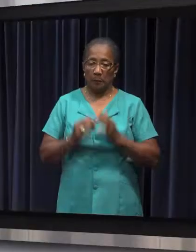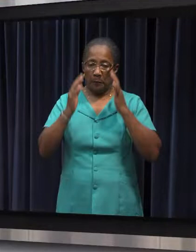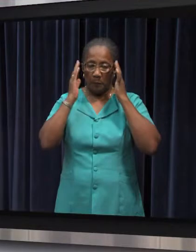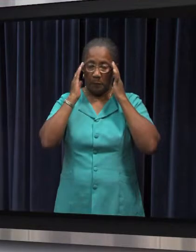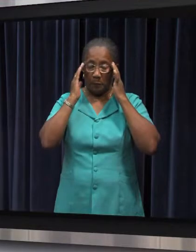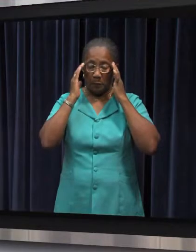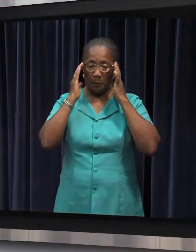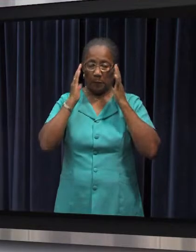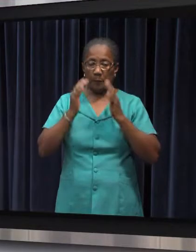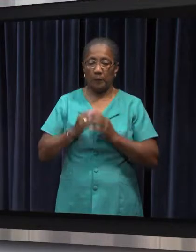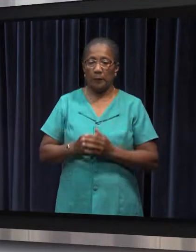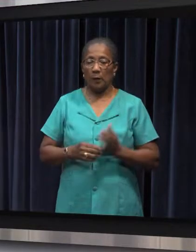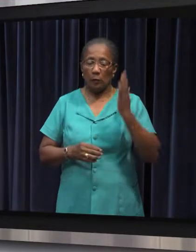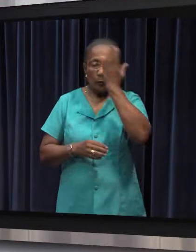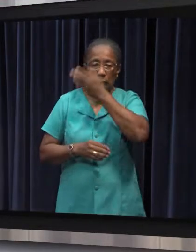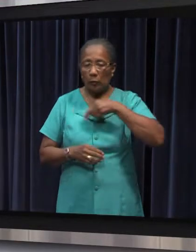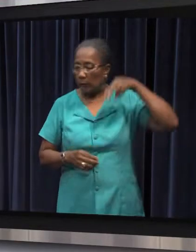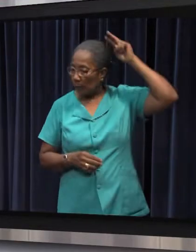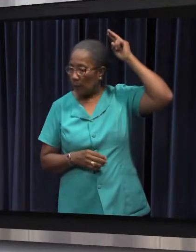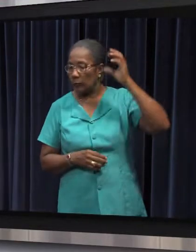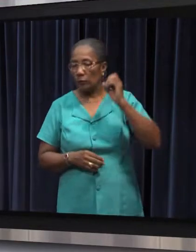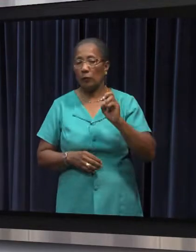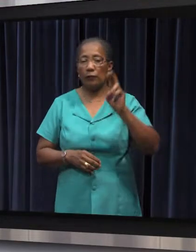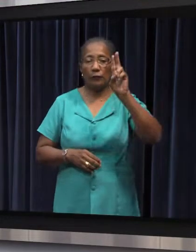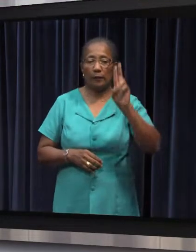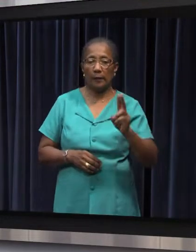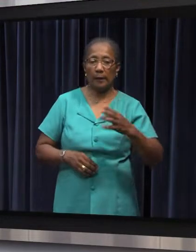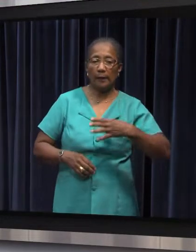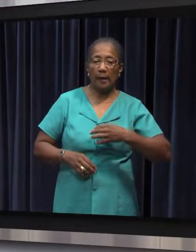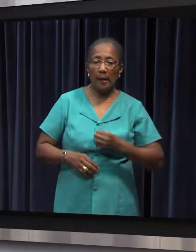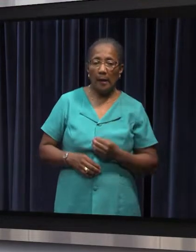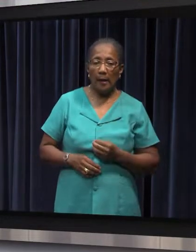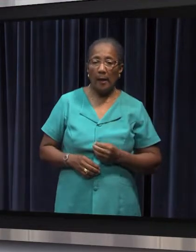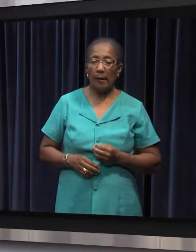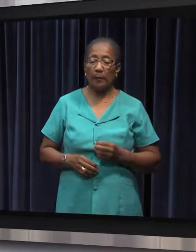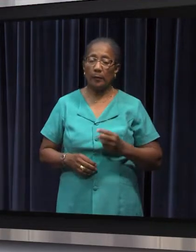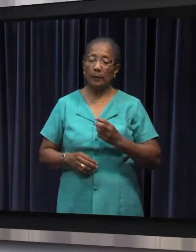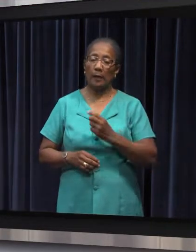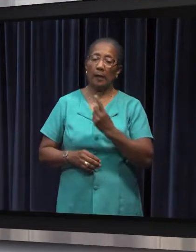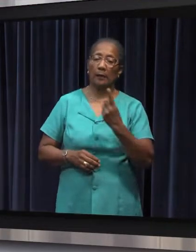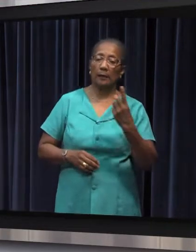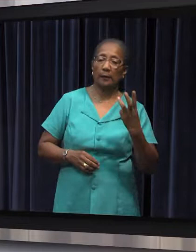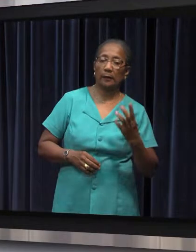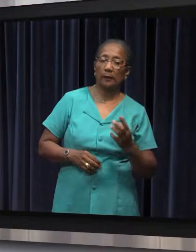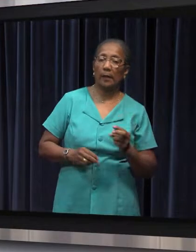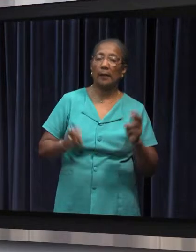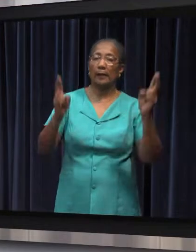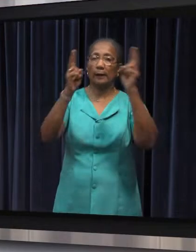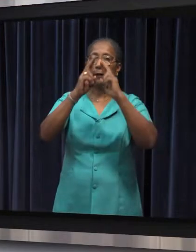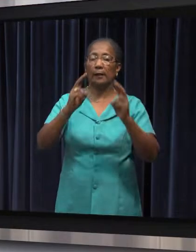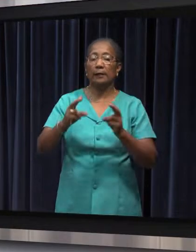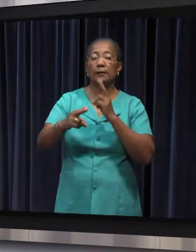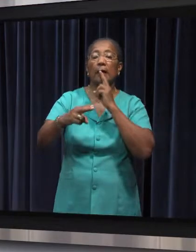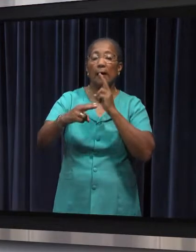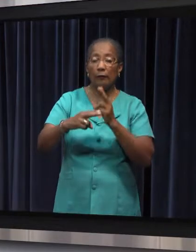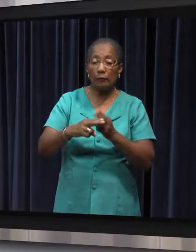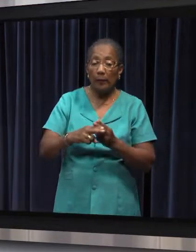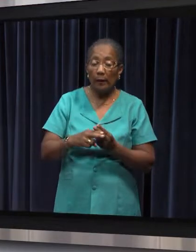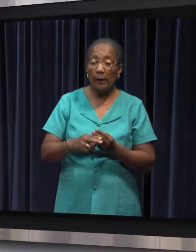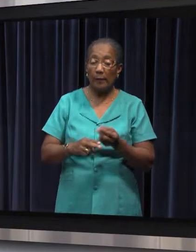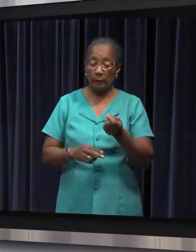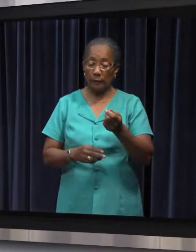The Surinamese government has, in accordance with a number of international agreements, arranged